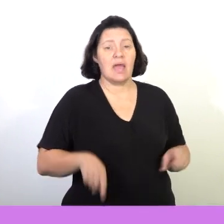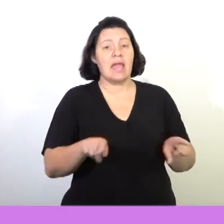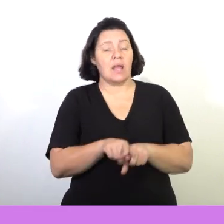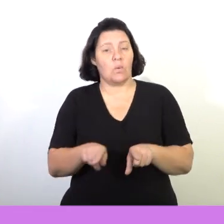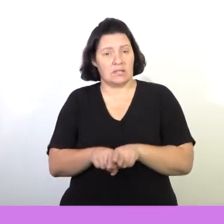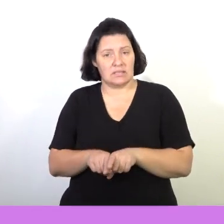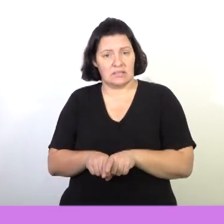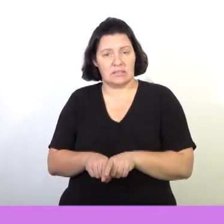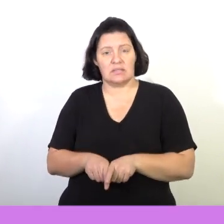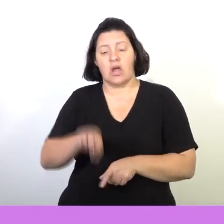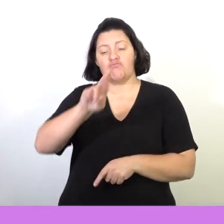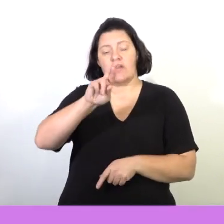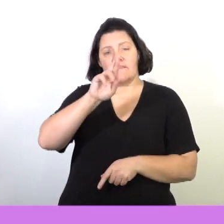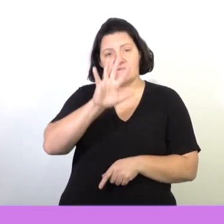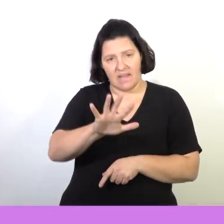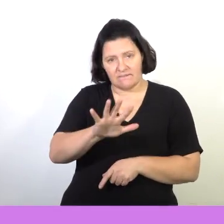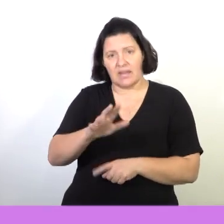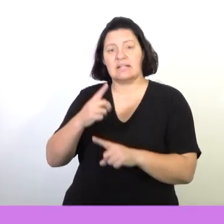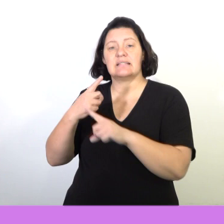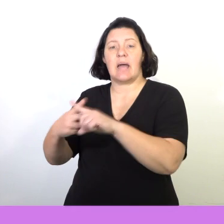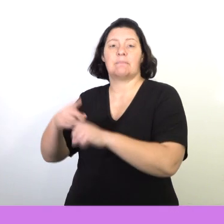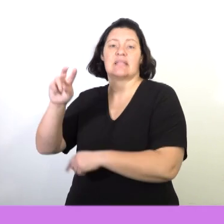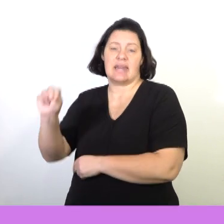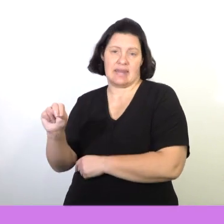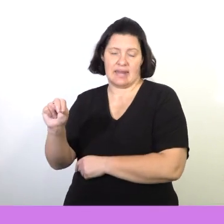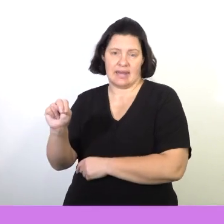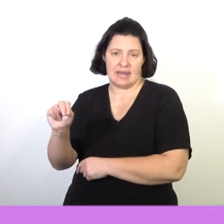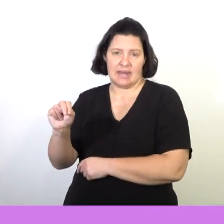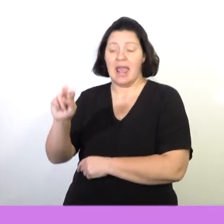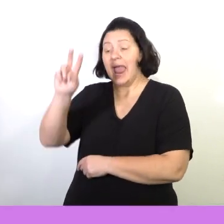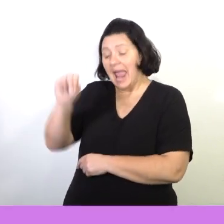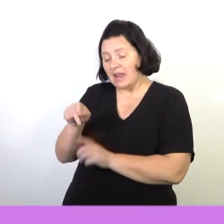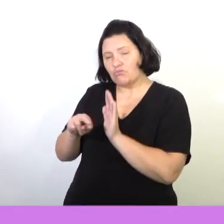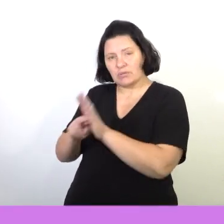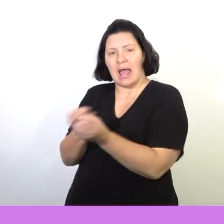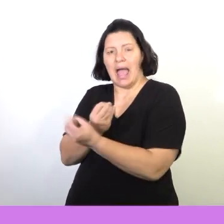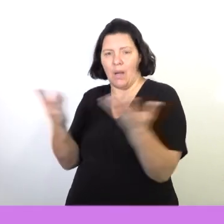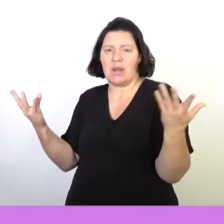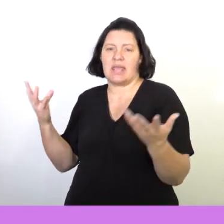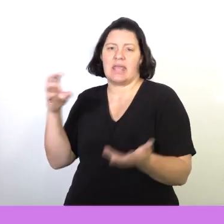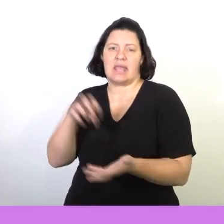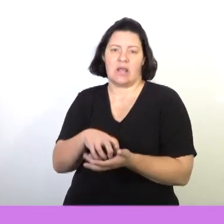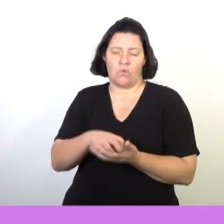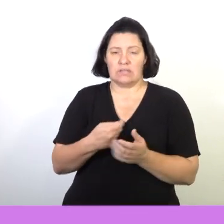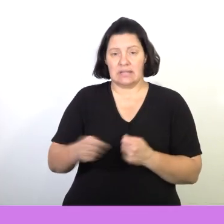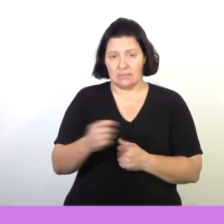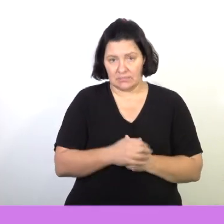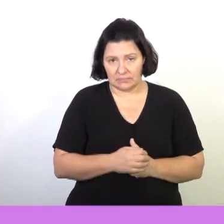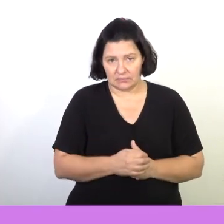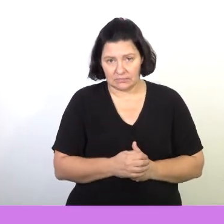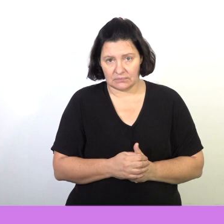is equals to 5 rand multiplied by n. N will represent the number of